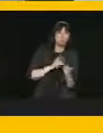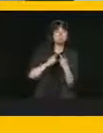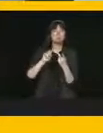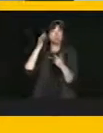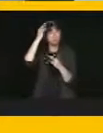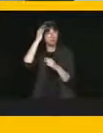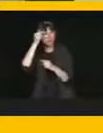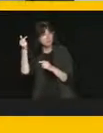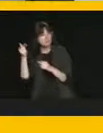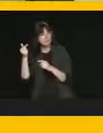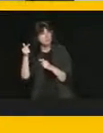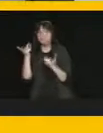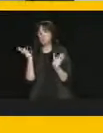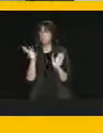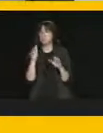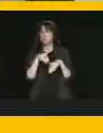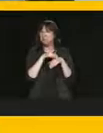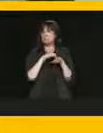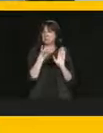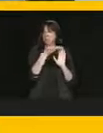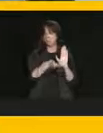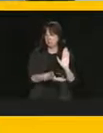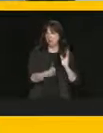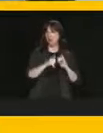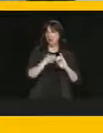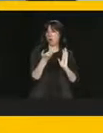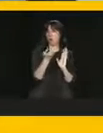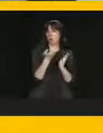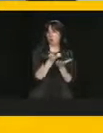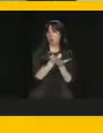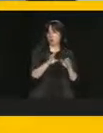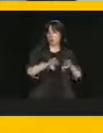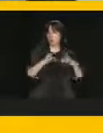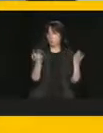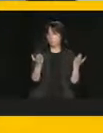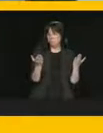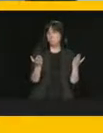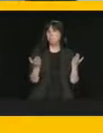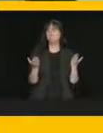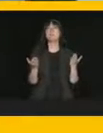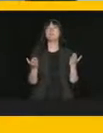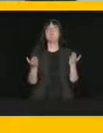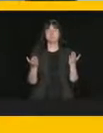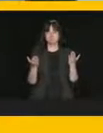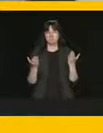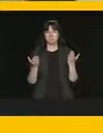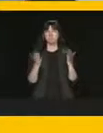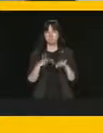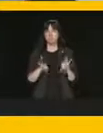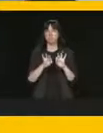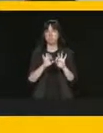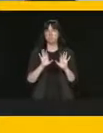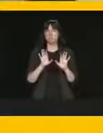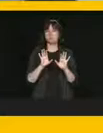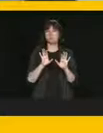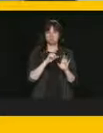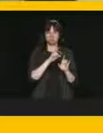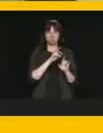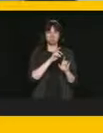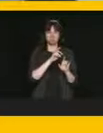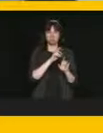provinces with respect to reopening the economy, we have to make sure that our healthcare